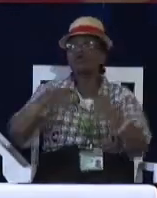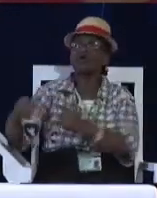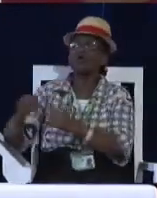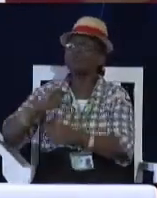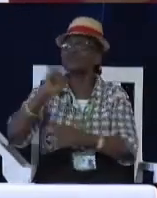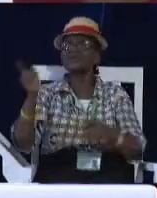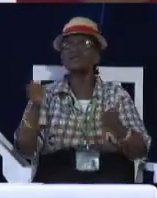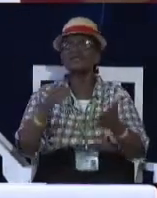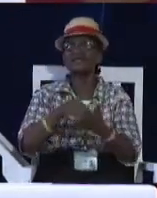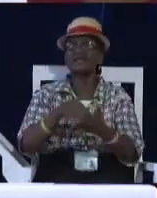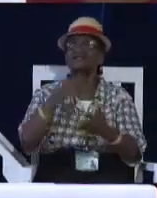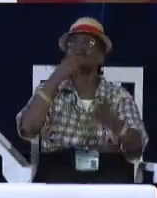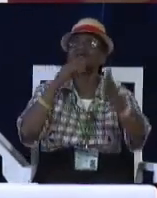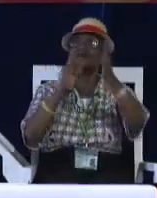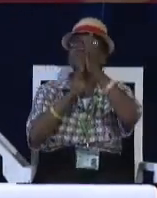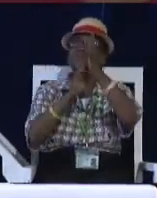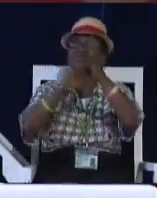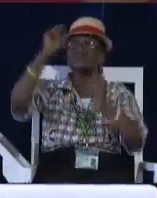praise him, praise him.